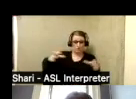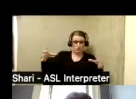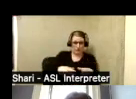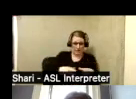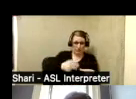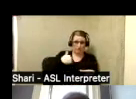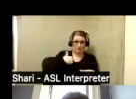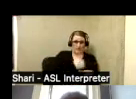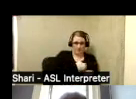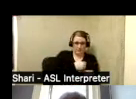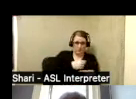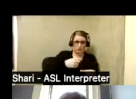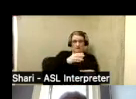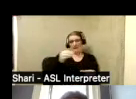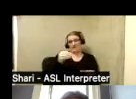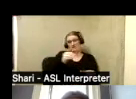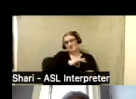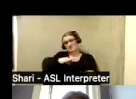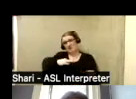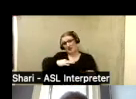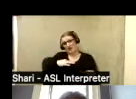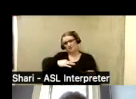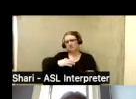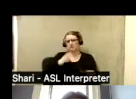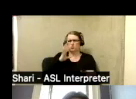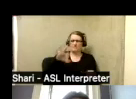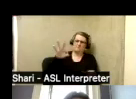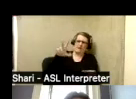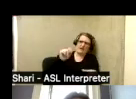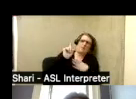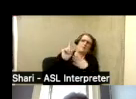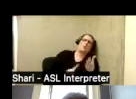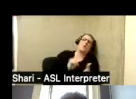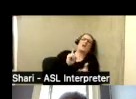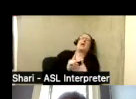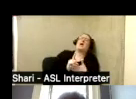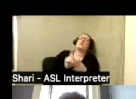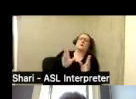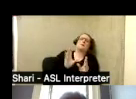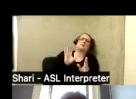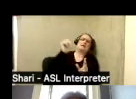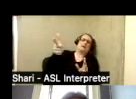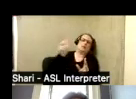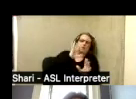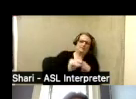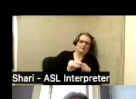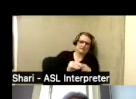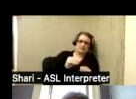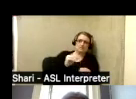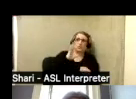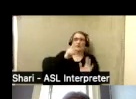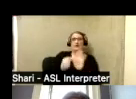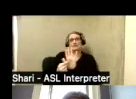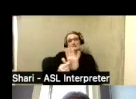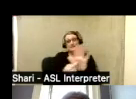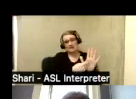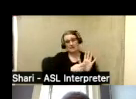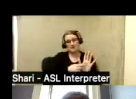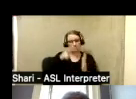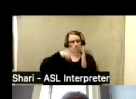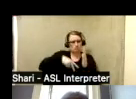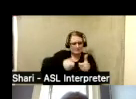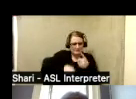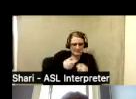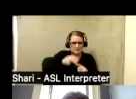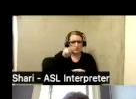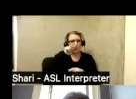members and possibly staff, I'll find out in an hour or so, will visit the AFAM exhibit, read texts and watch film related